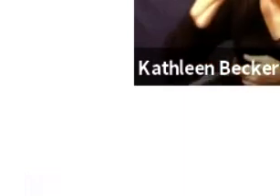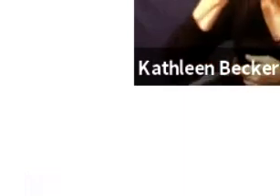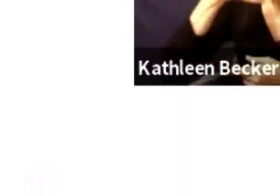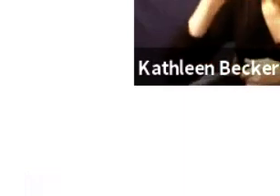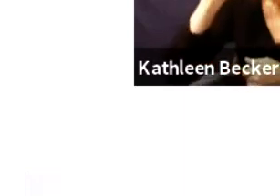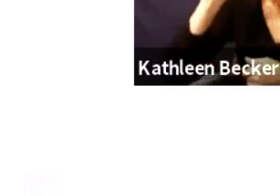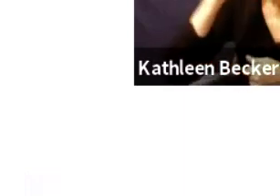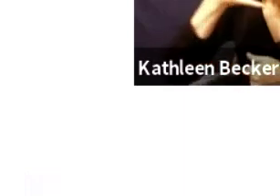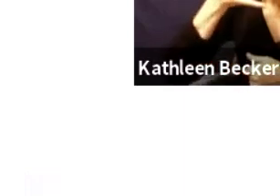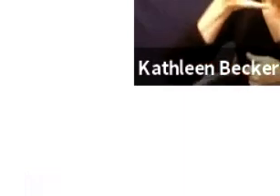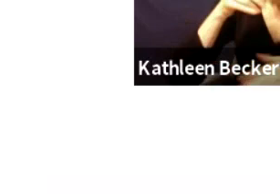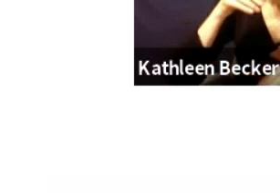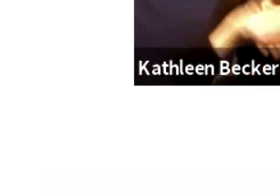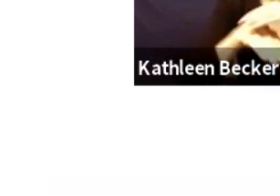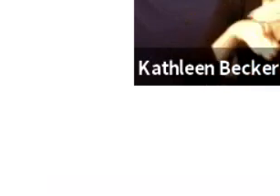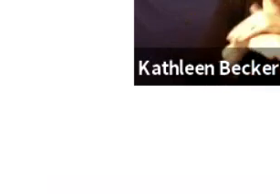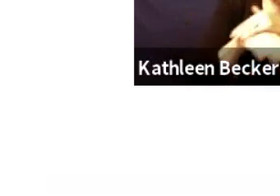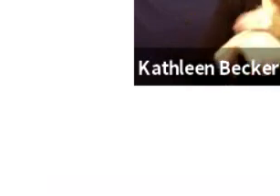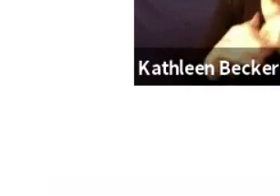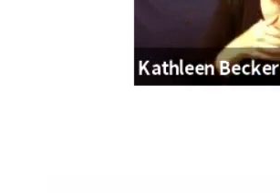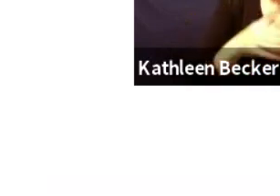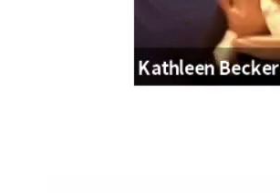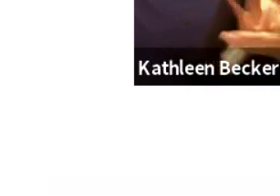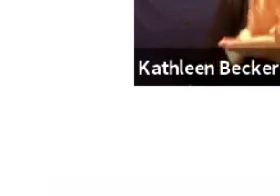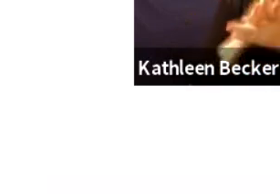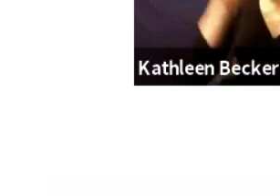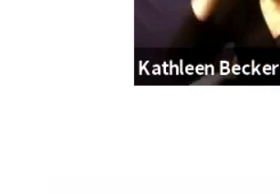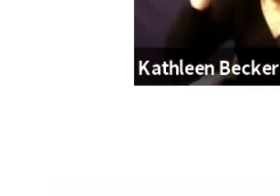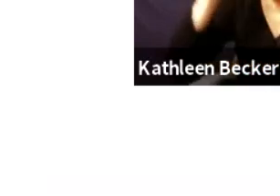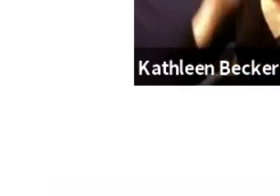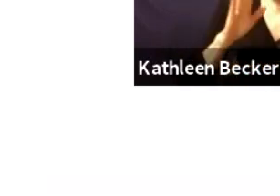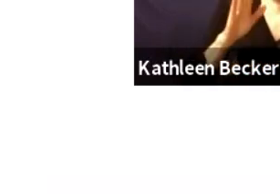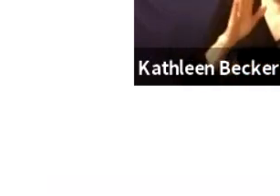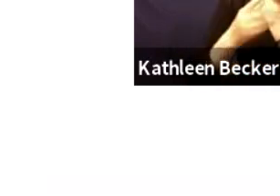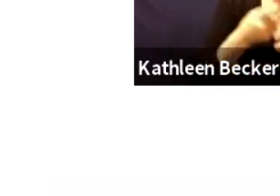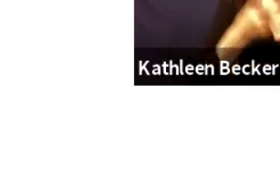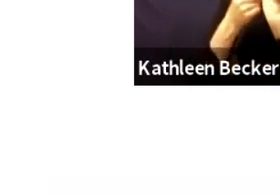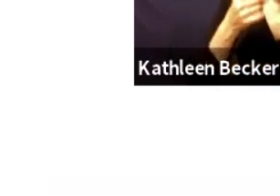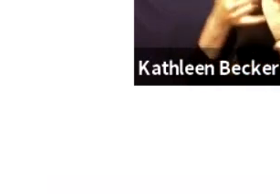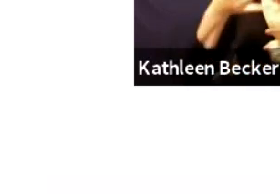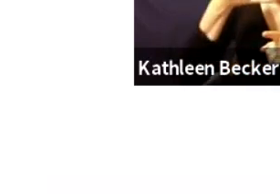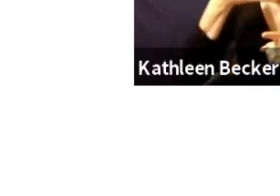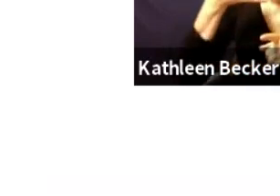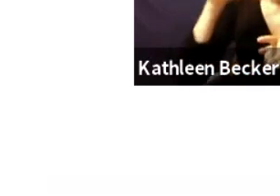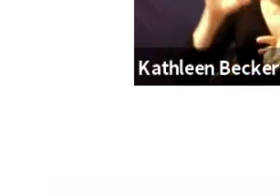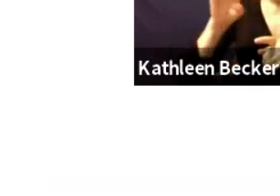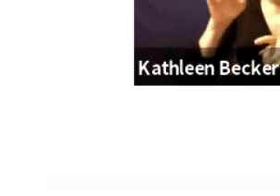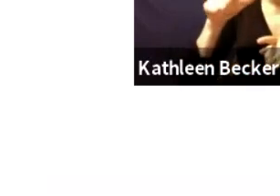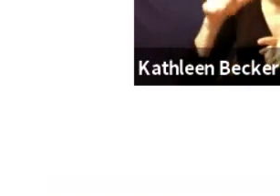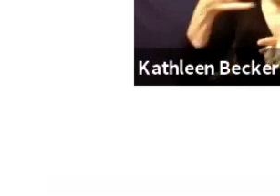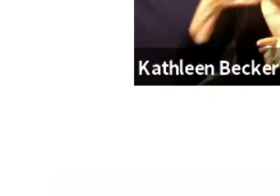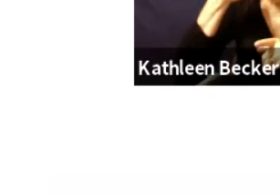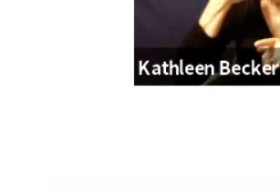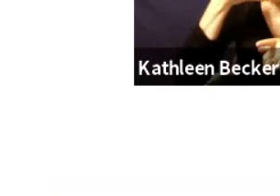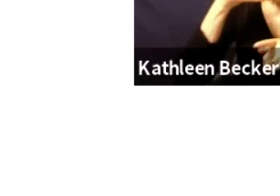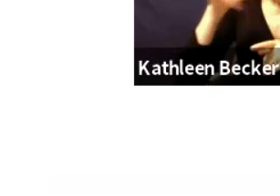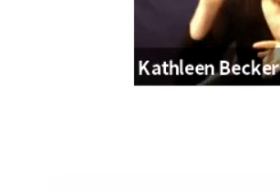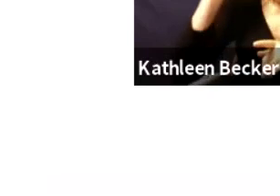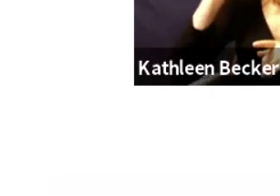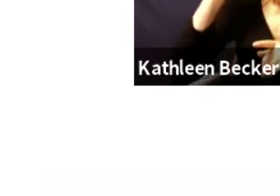can access Paper Tutoring right from their cell phones.